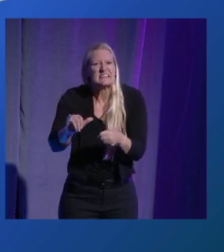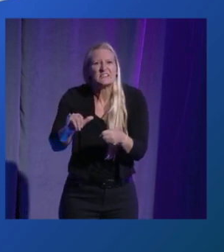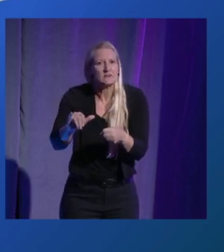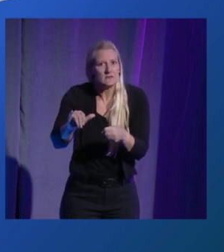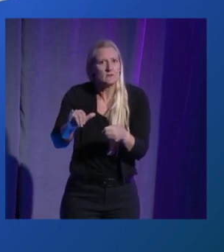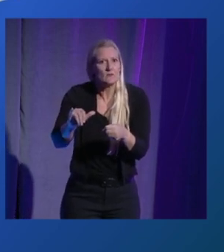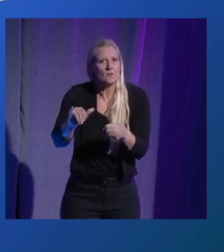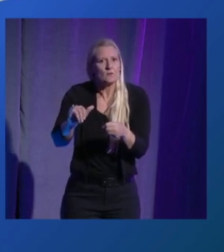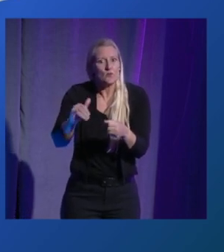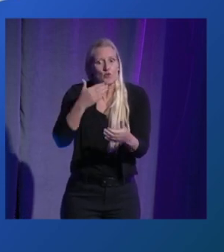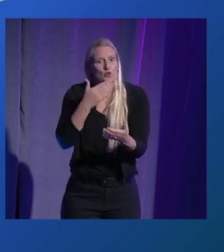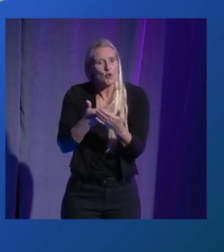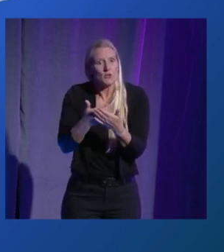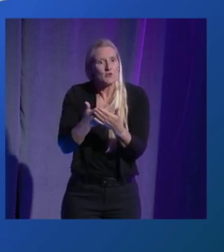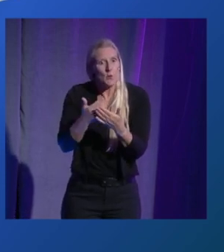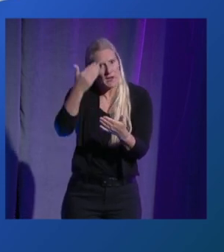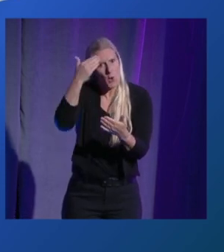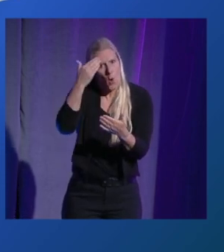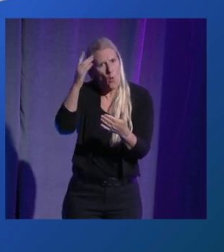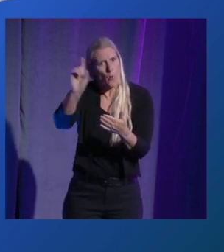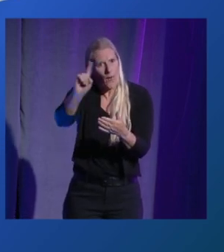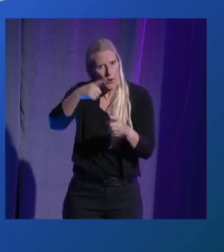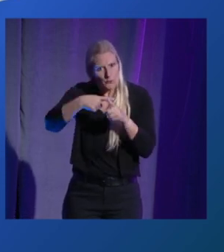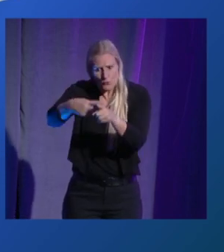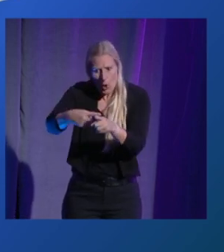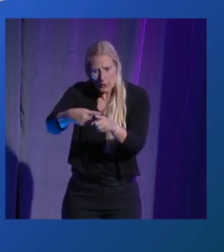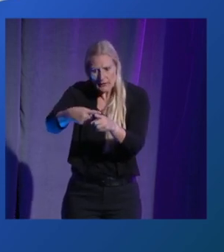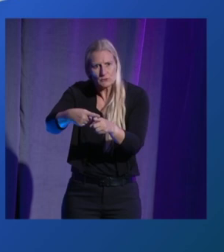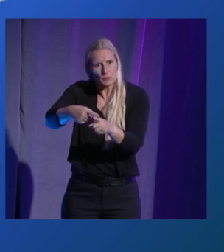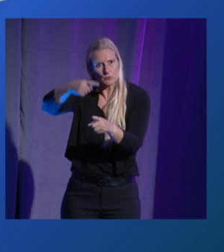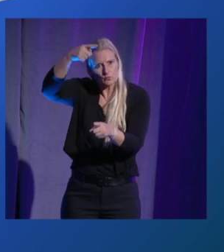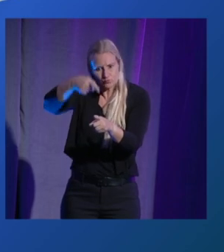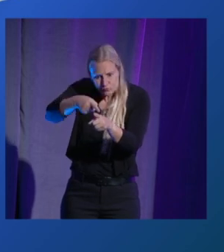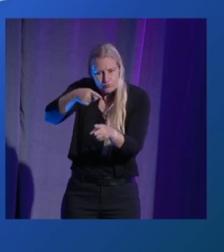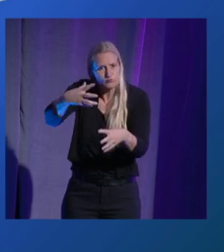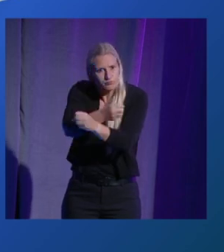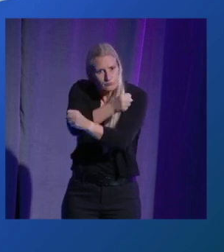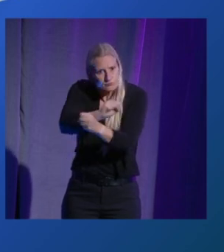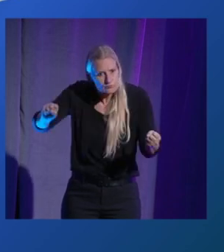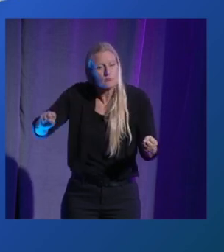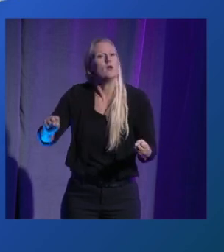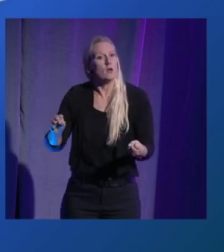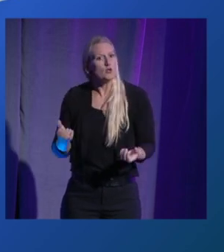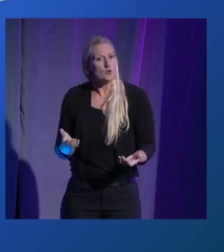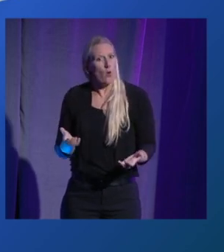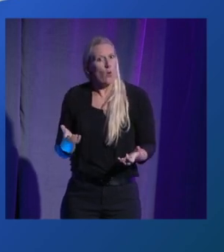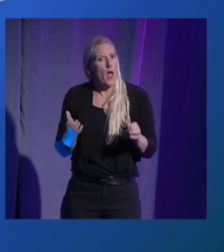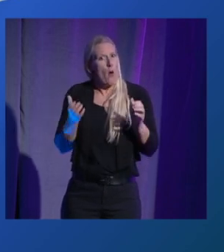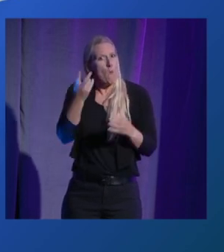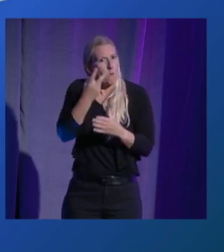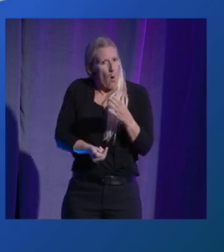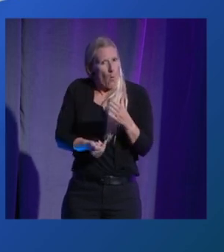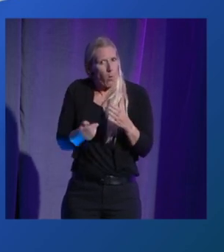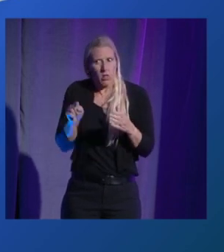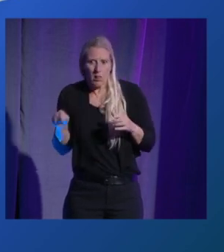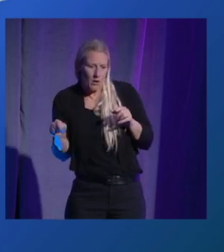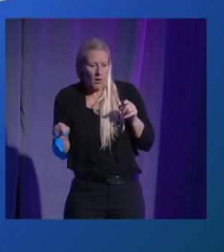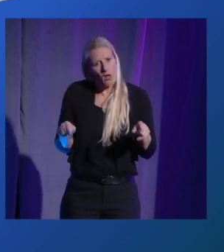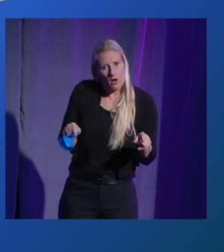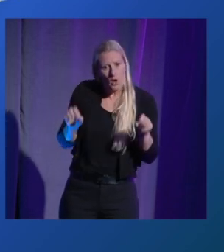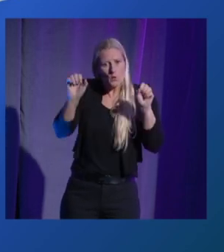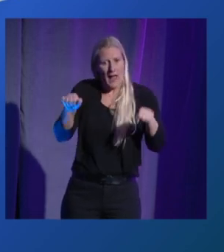to to to damage so it's a full spectrum that goes beyond I mean just the data but the models and also how to make those models